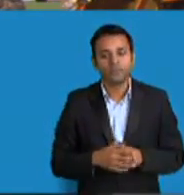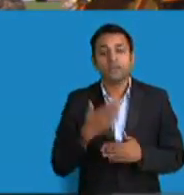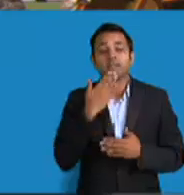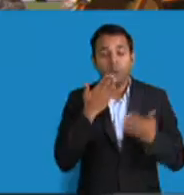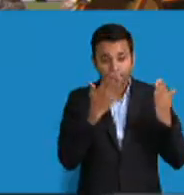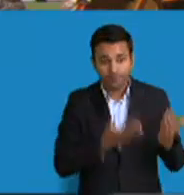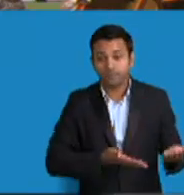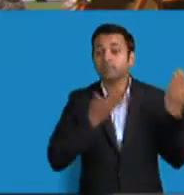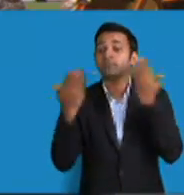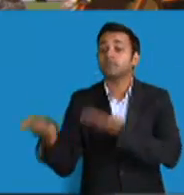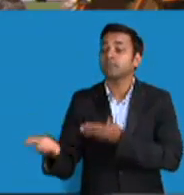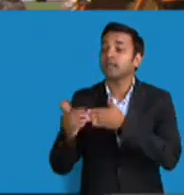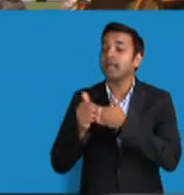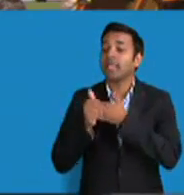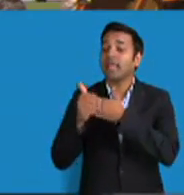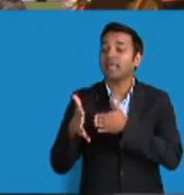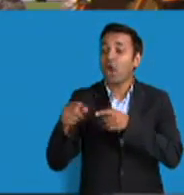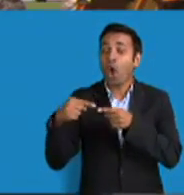of opposition.